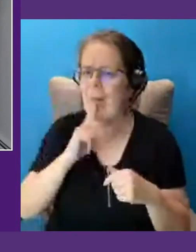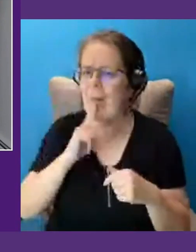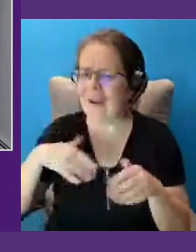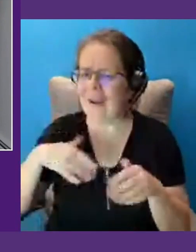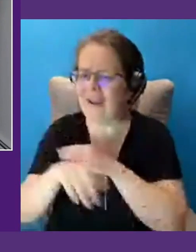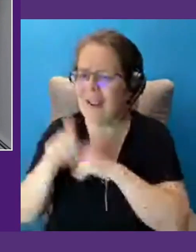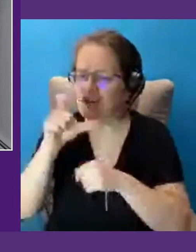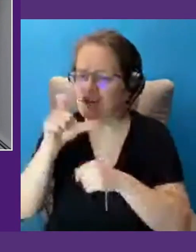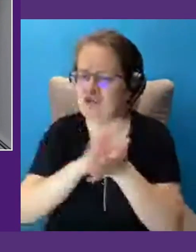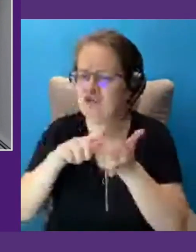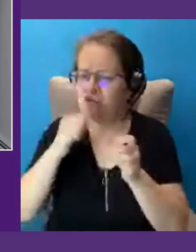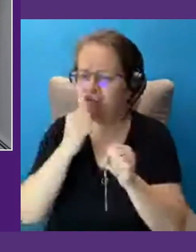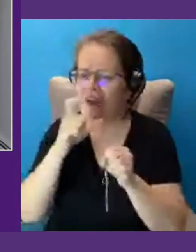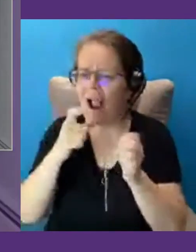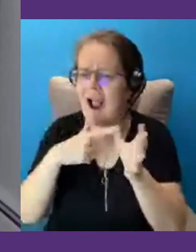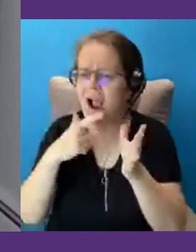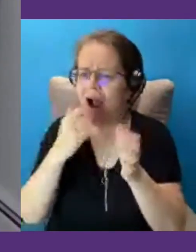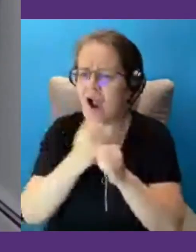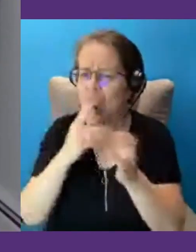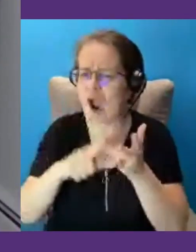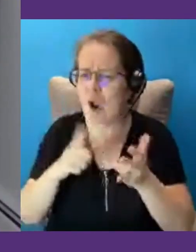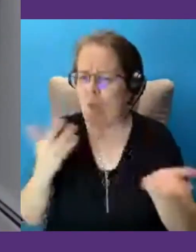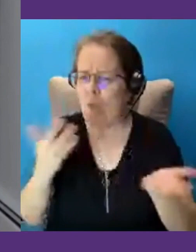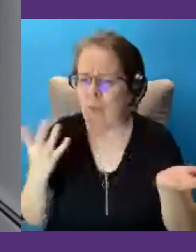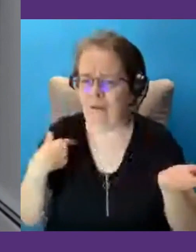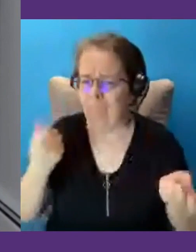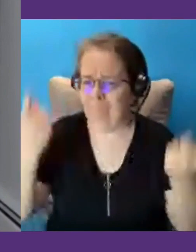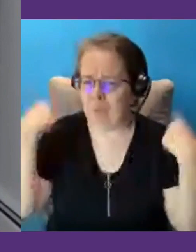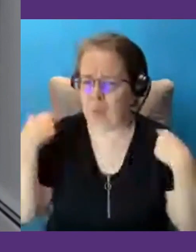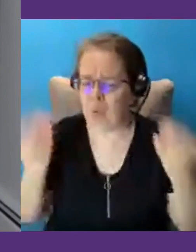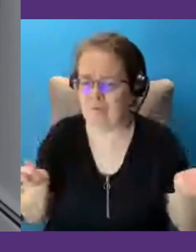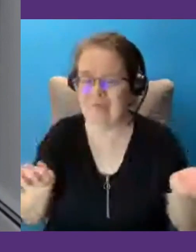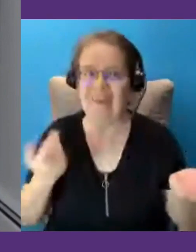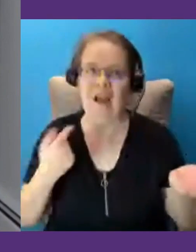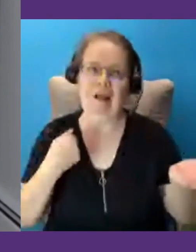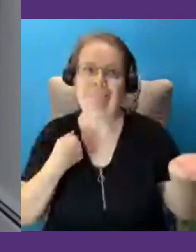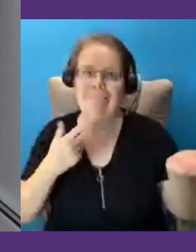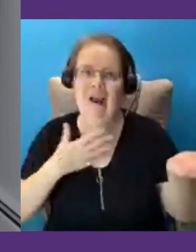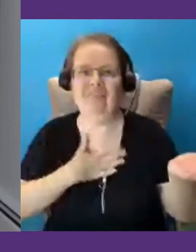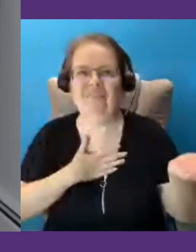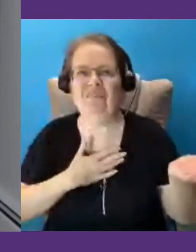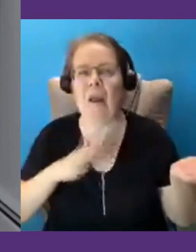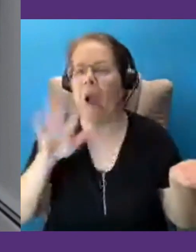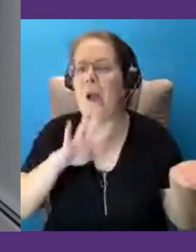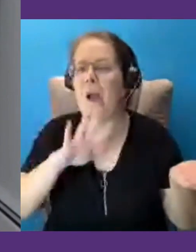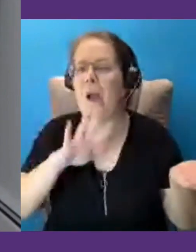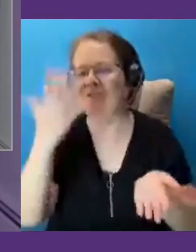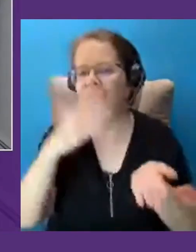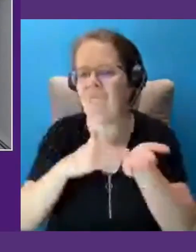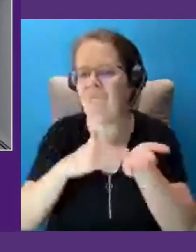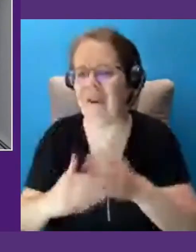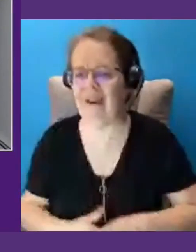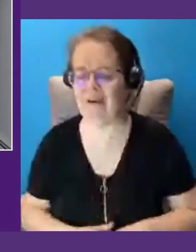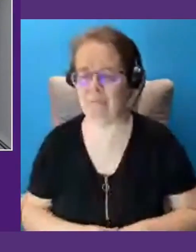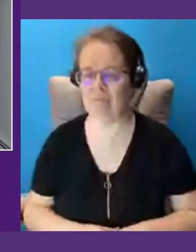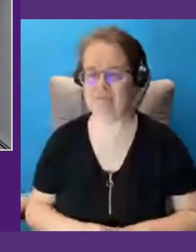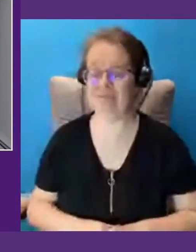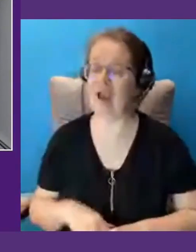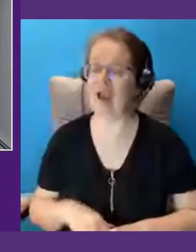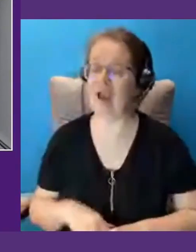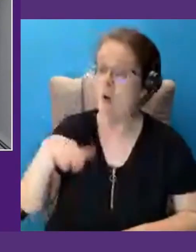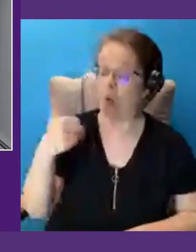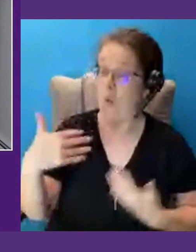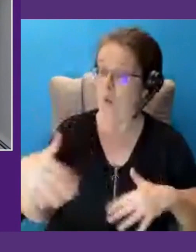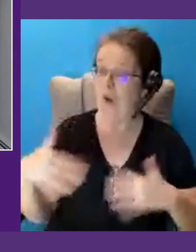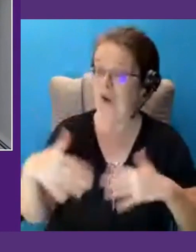so give or take, depends, you know, I used to live in Chicago, so around 5 million. Wow. Okay, cool.